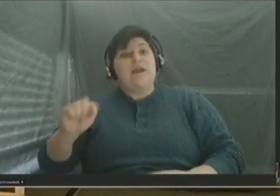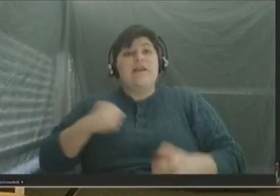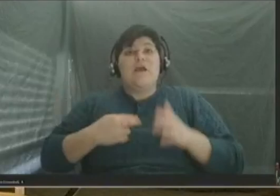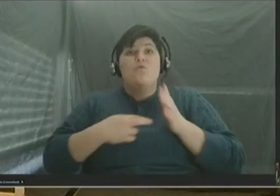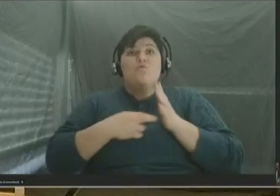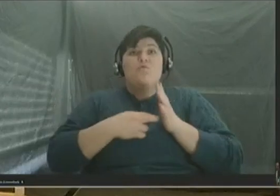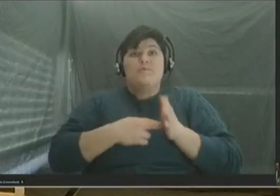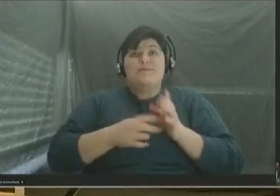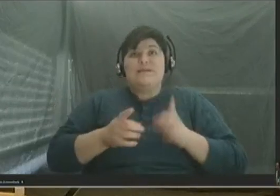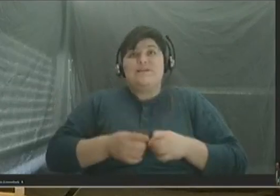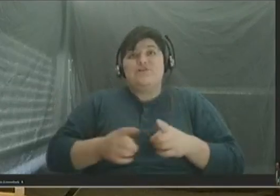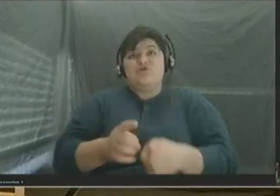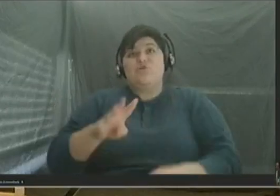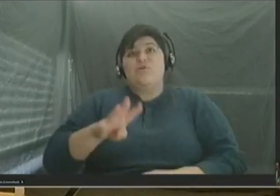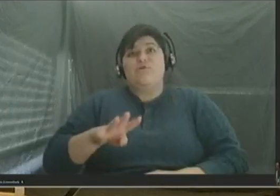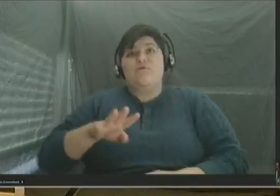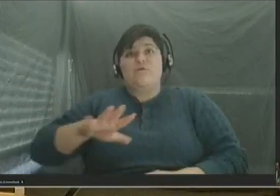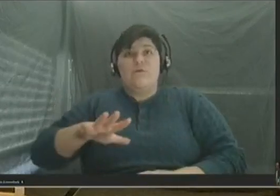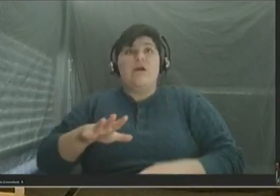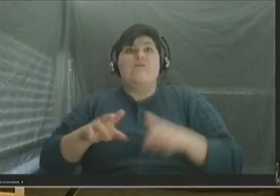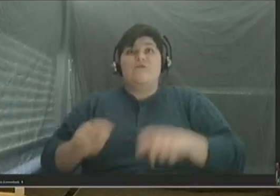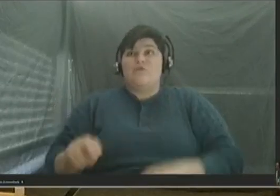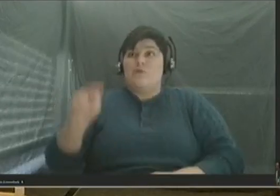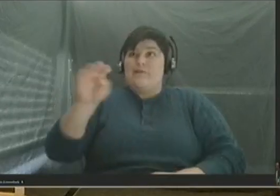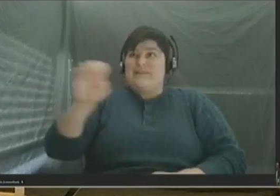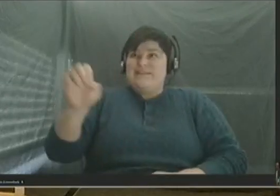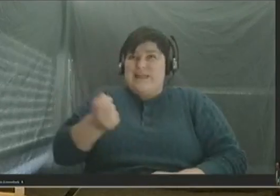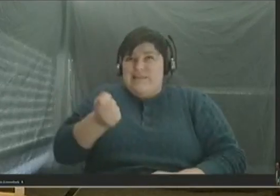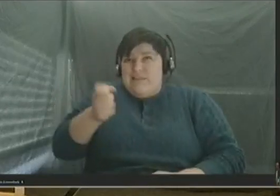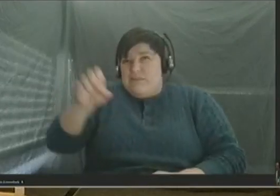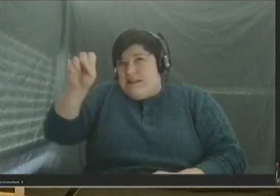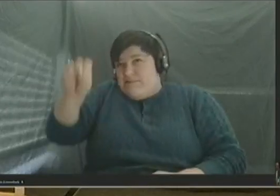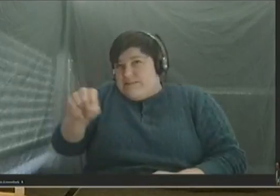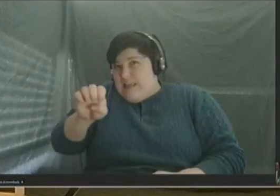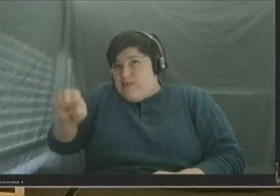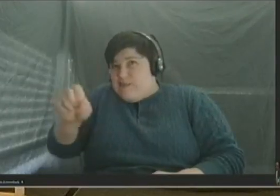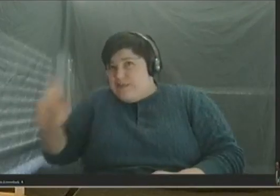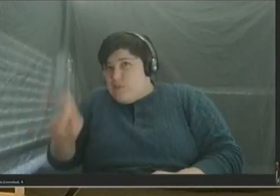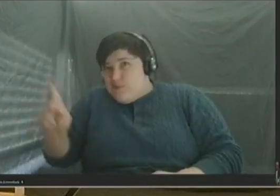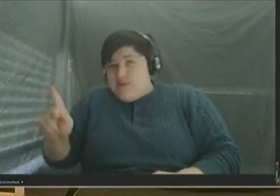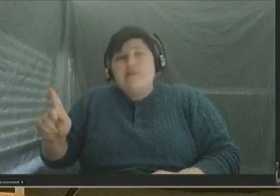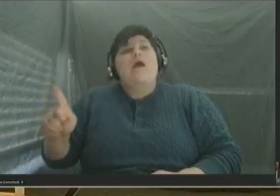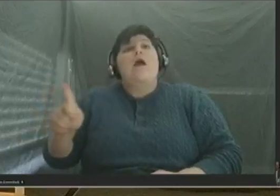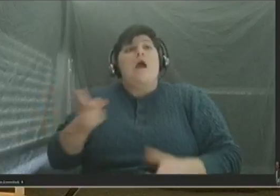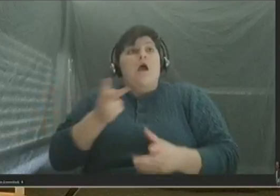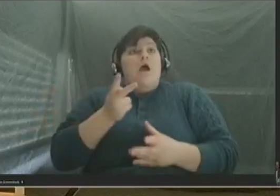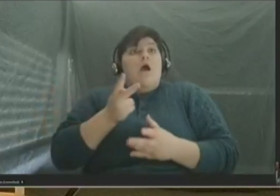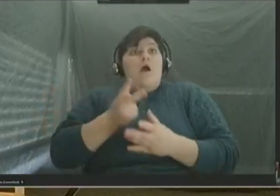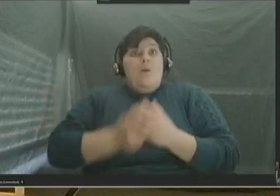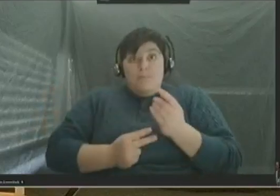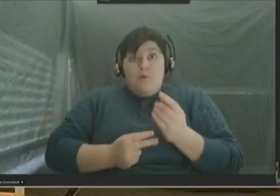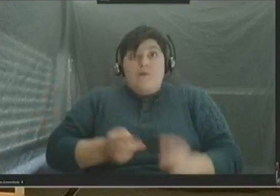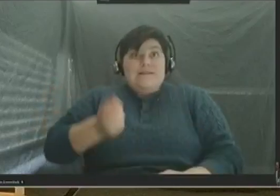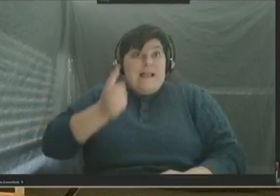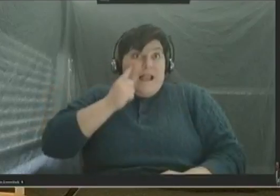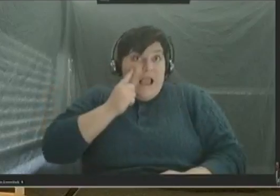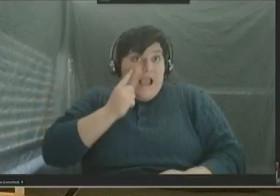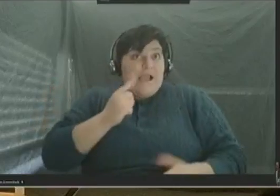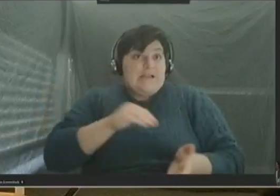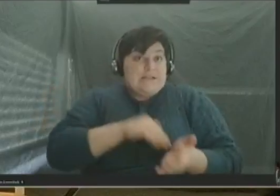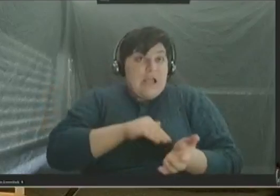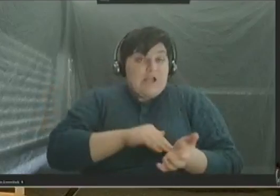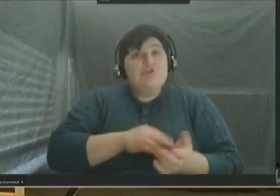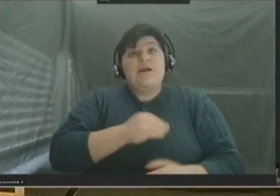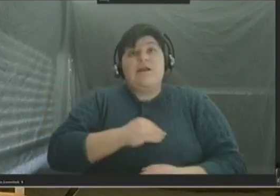District 45 Northeast and a little bit of Southeast Portland. As both an optometrist and as a member of the